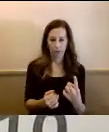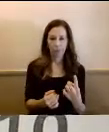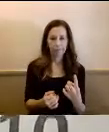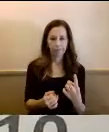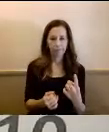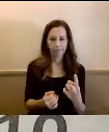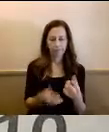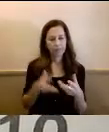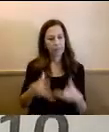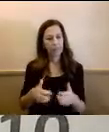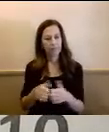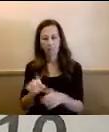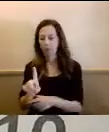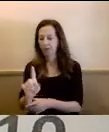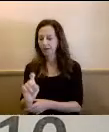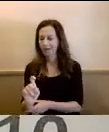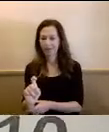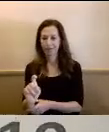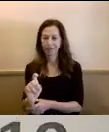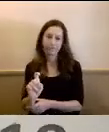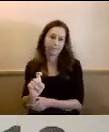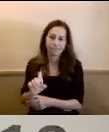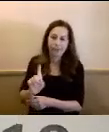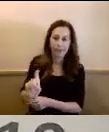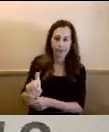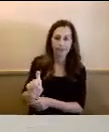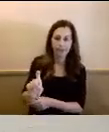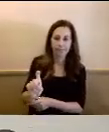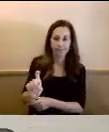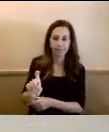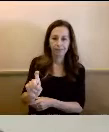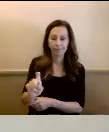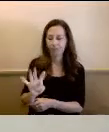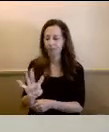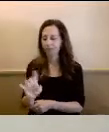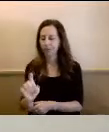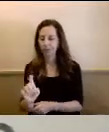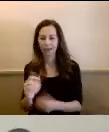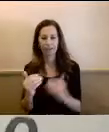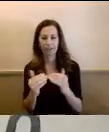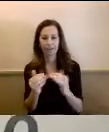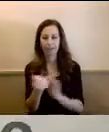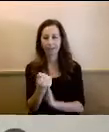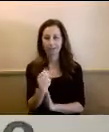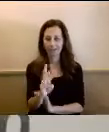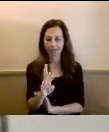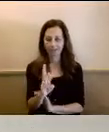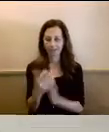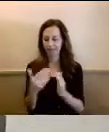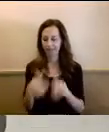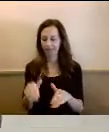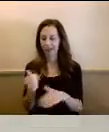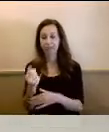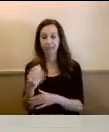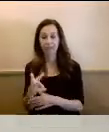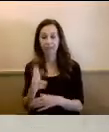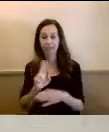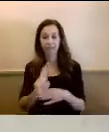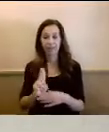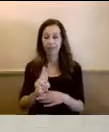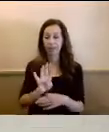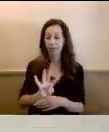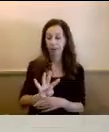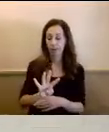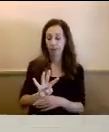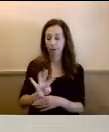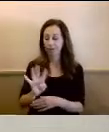1. So that leaves us with 1x, or just x. 4x equals 16. We divide 16 by